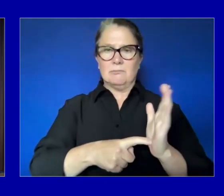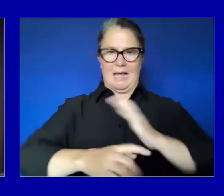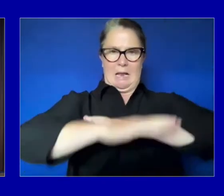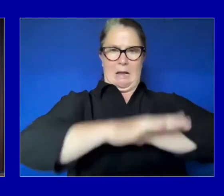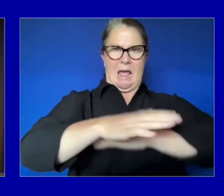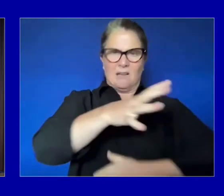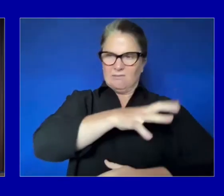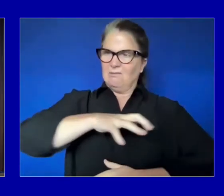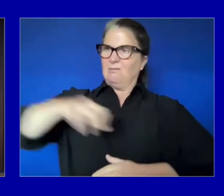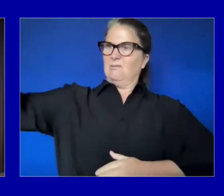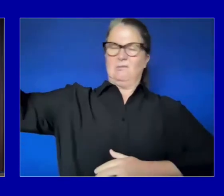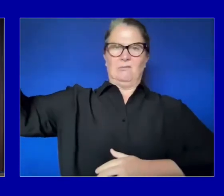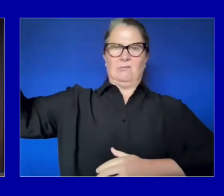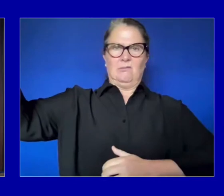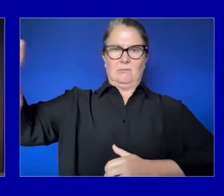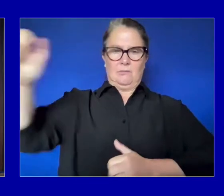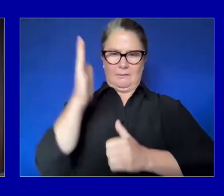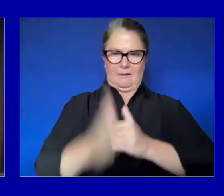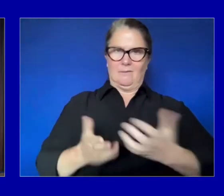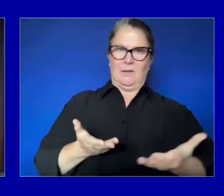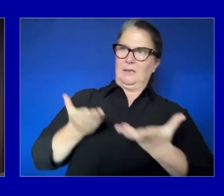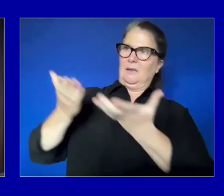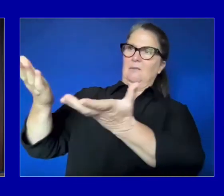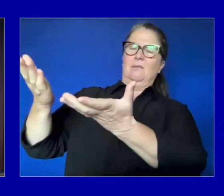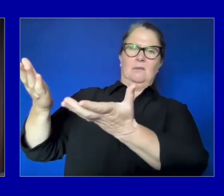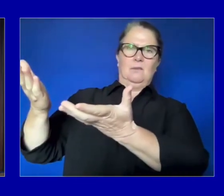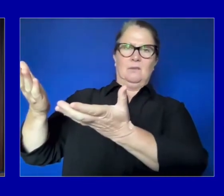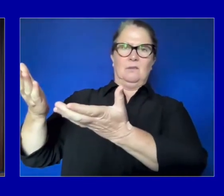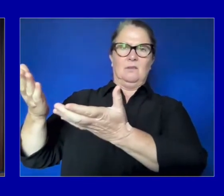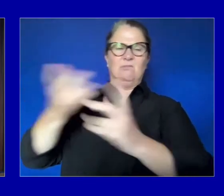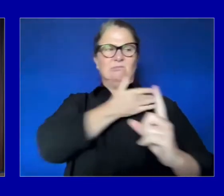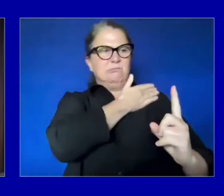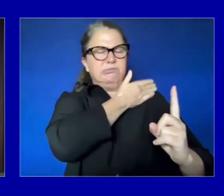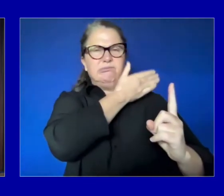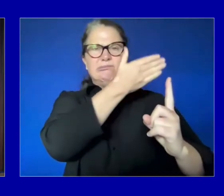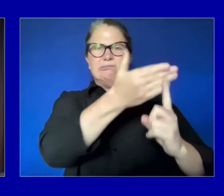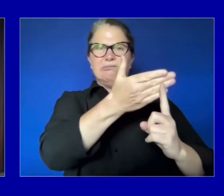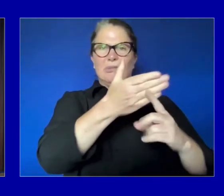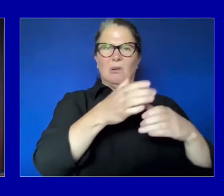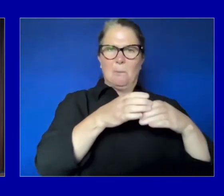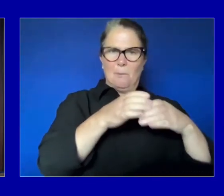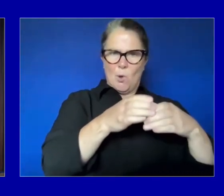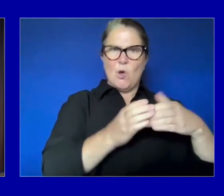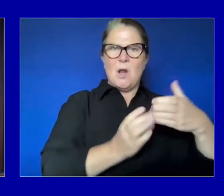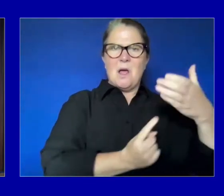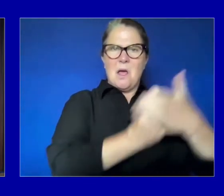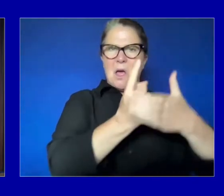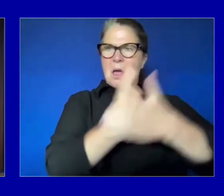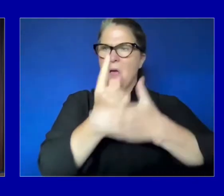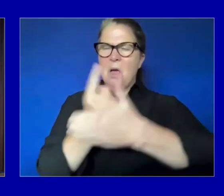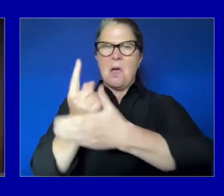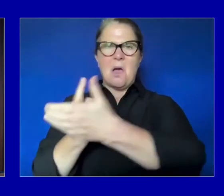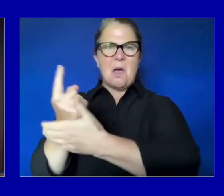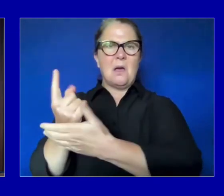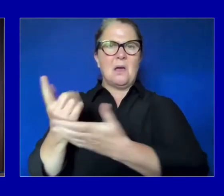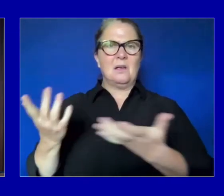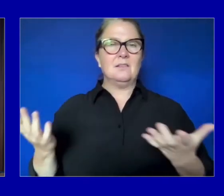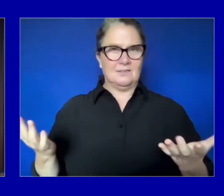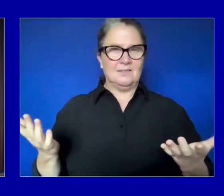it. Not, you know, eventually coming around in a big circle and said, you had it coming to you. You know, you, um,